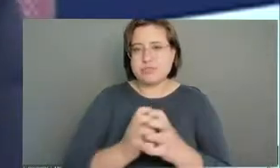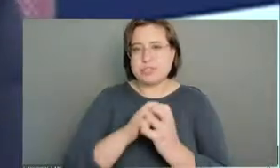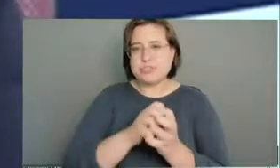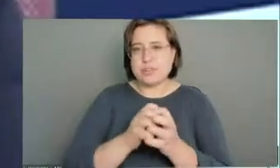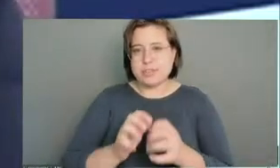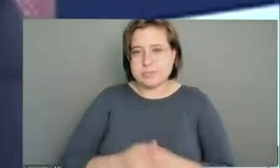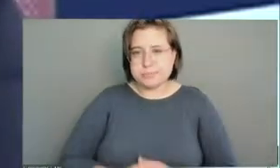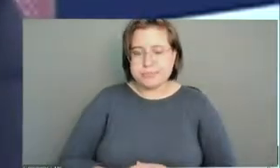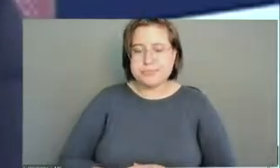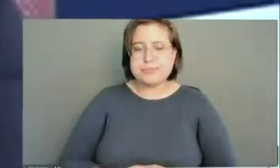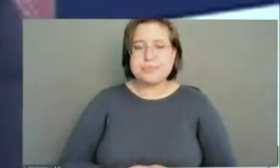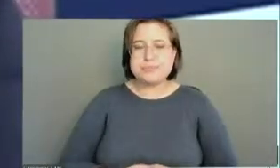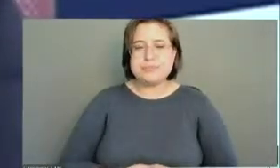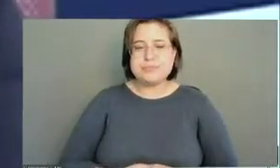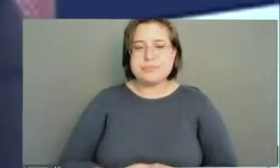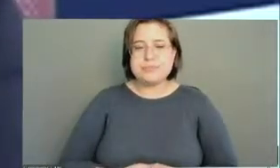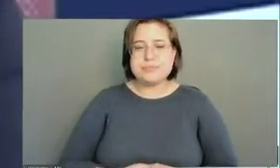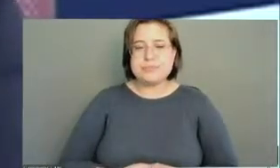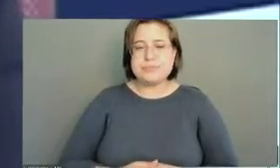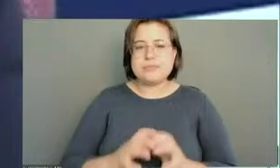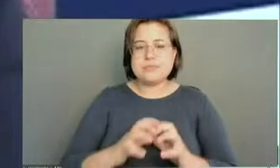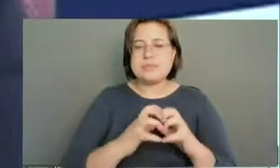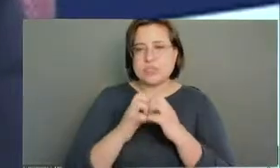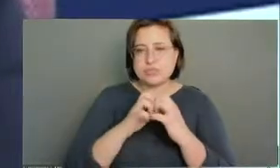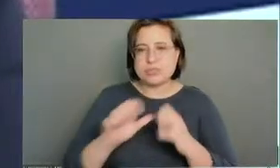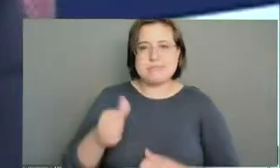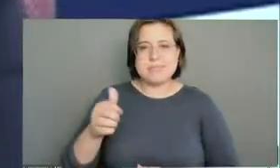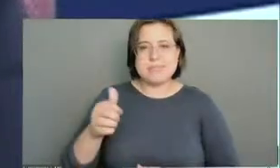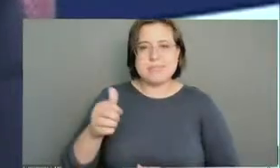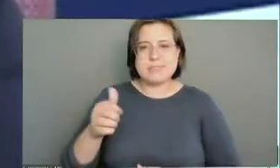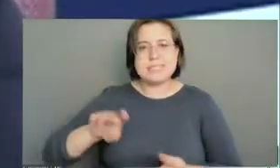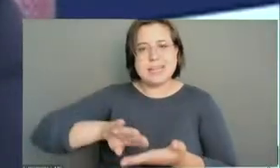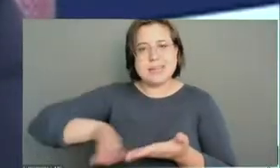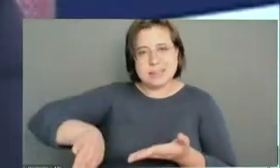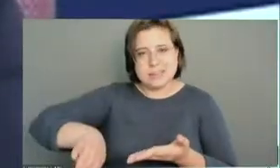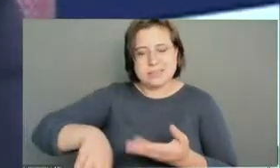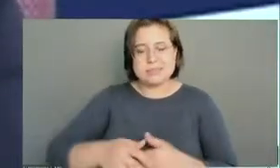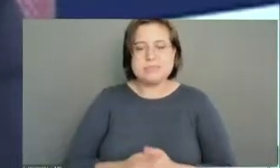of intersectional and disaggregated data in understanding